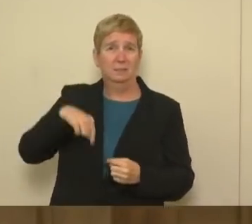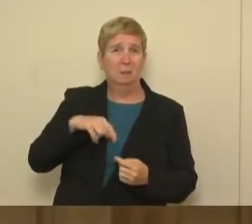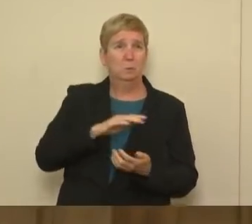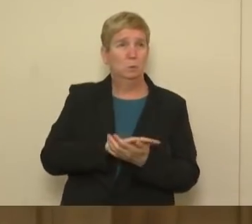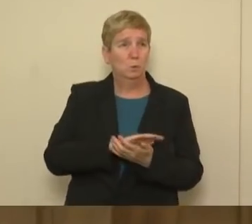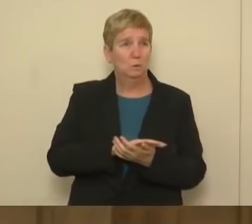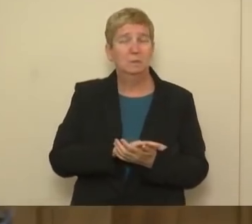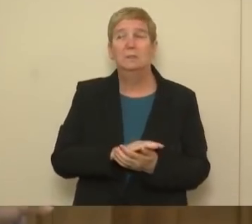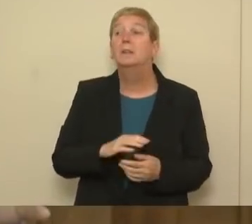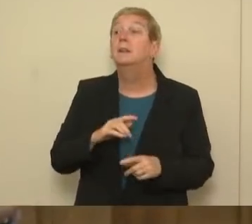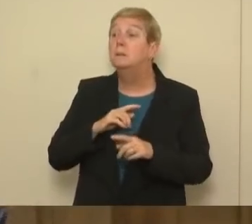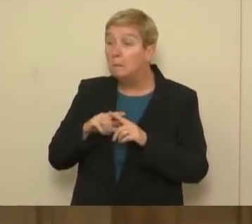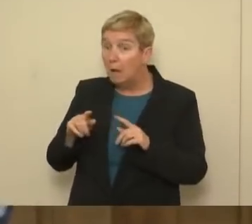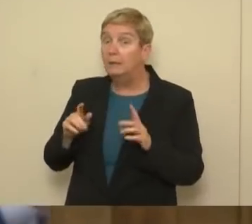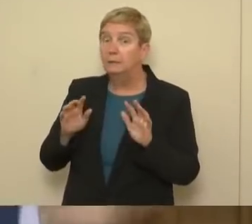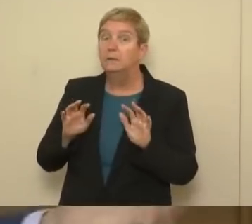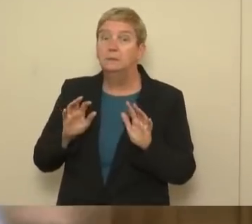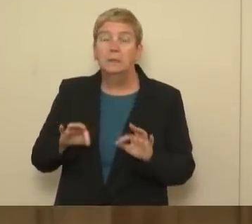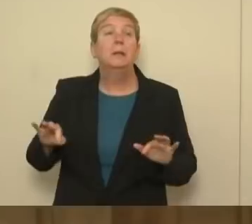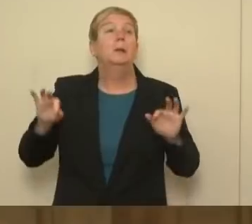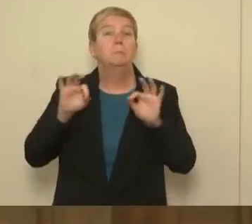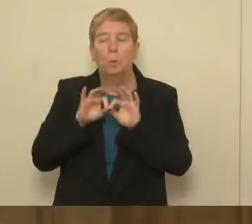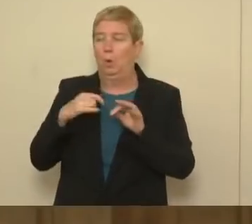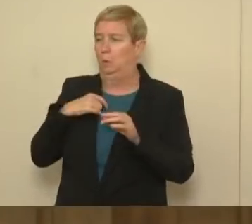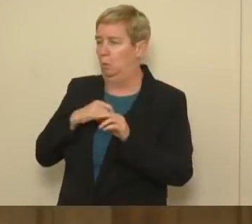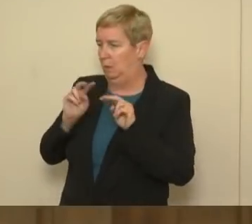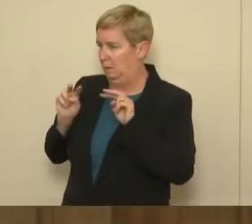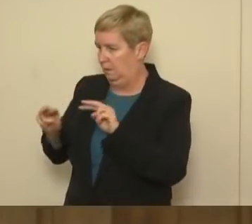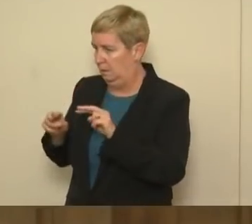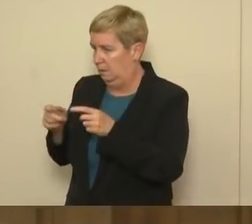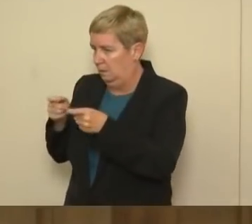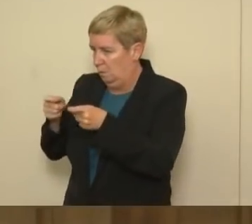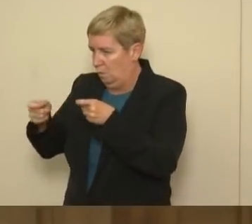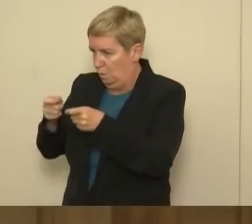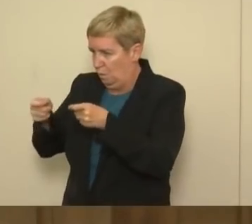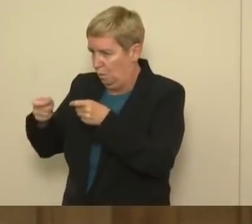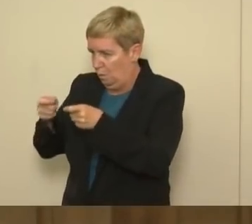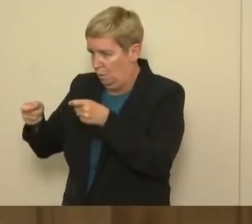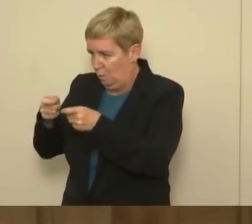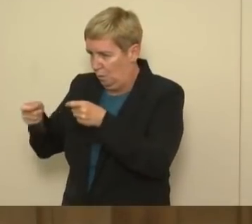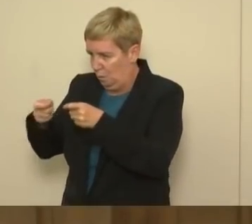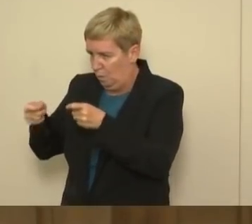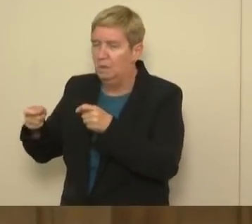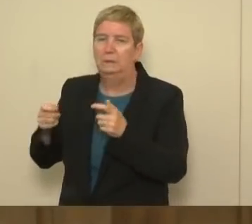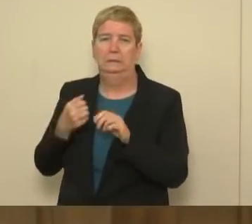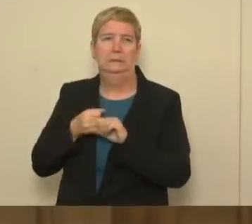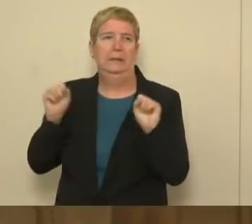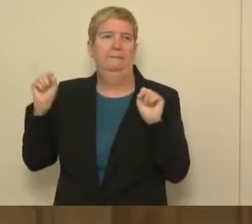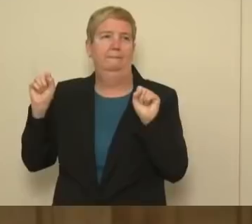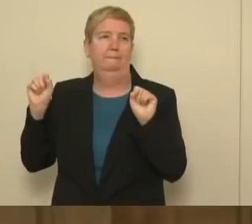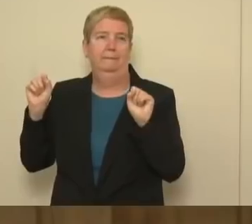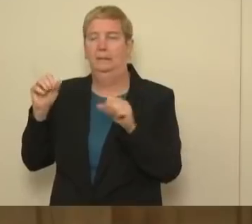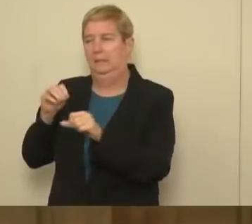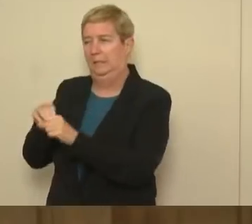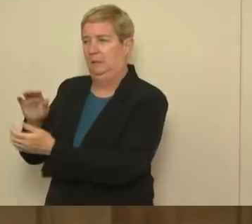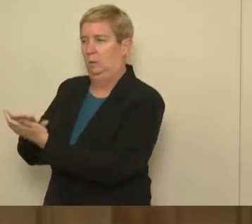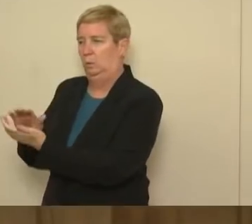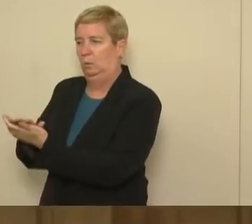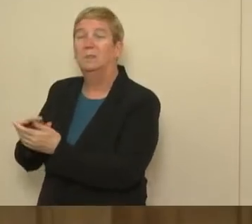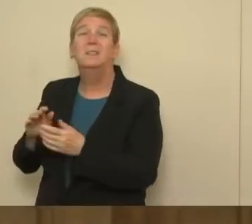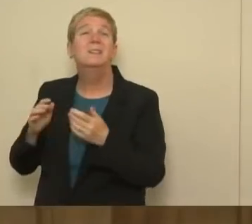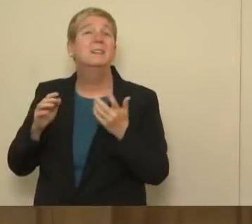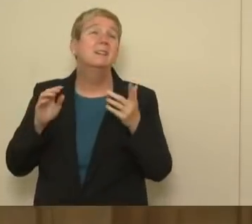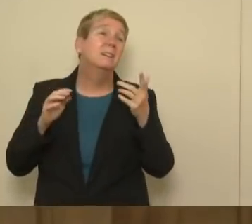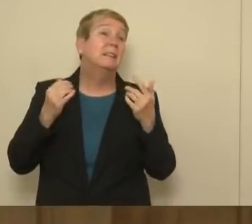prevent spread in closer quarters with more people, and it's really going to be important for us to all do that. And even parents of